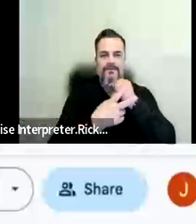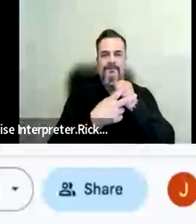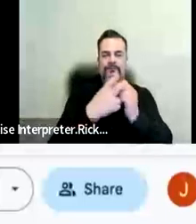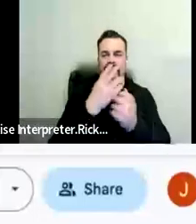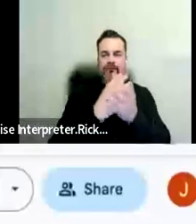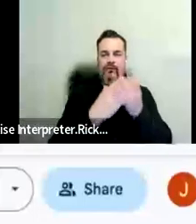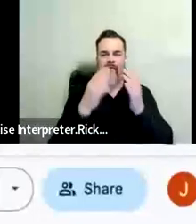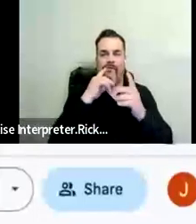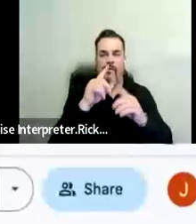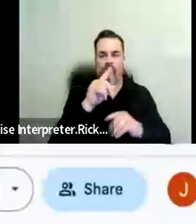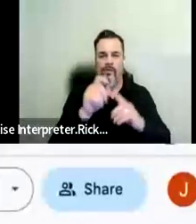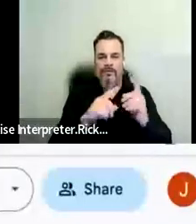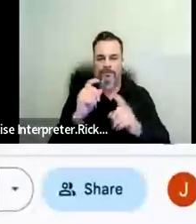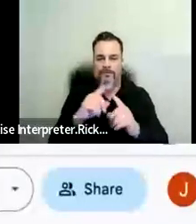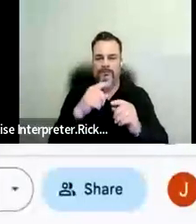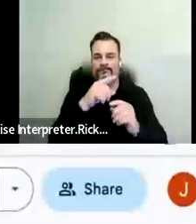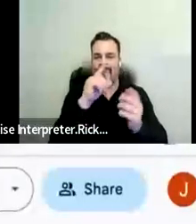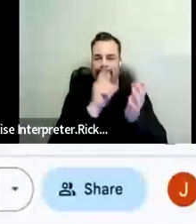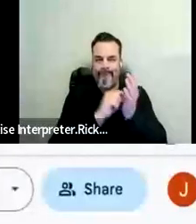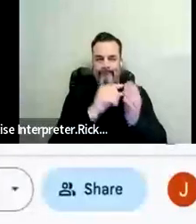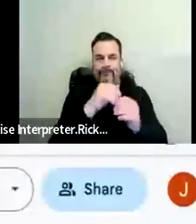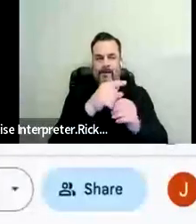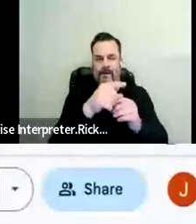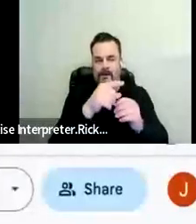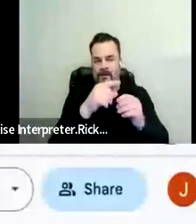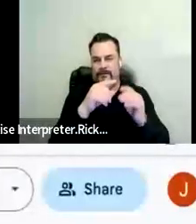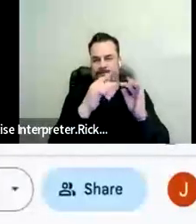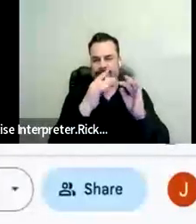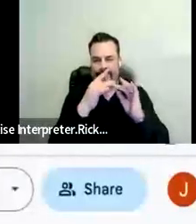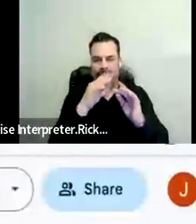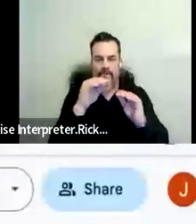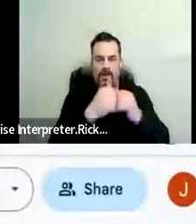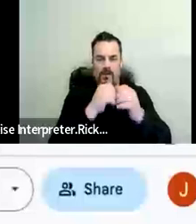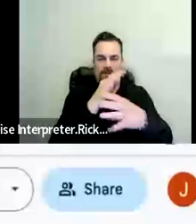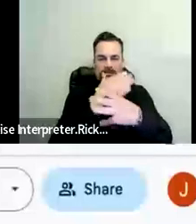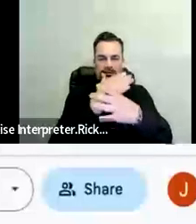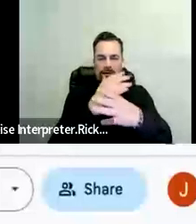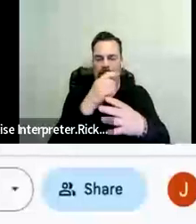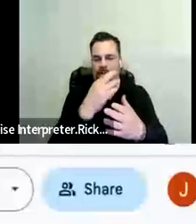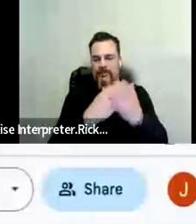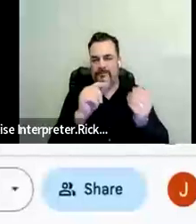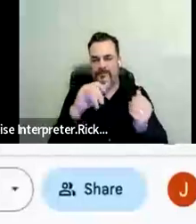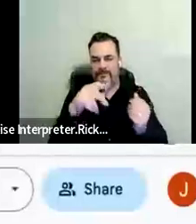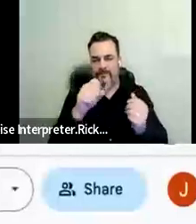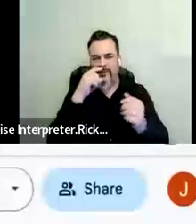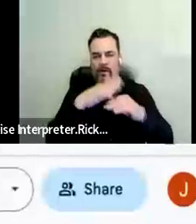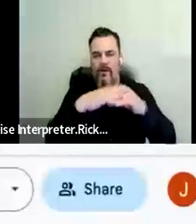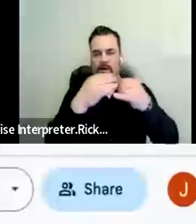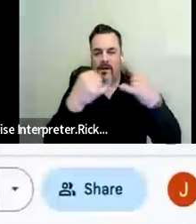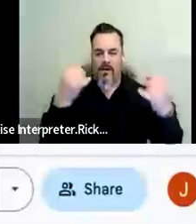regarded printed and digital material and how to share, or some tips for online information